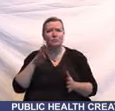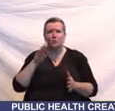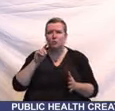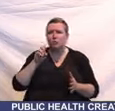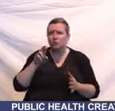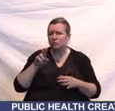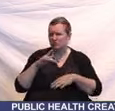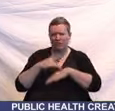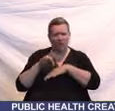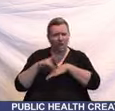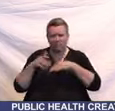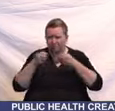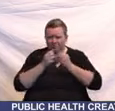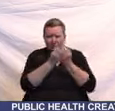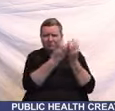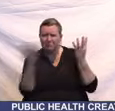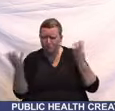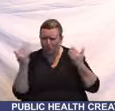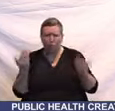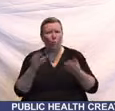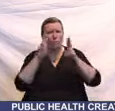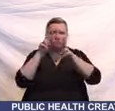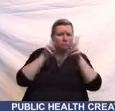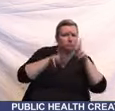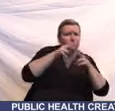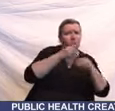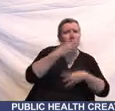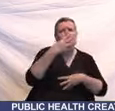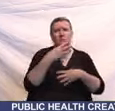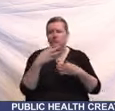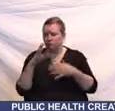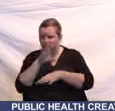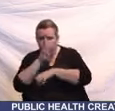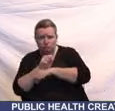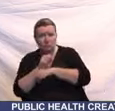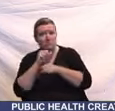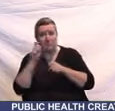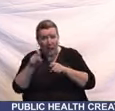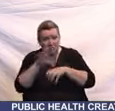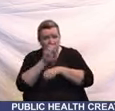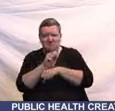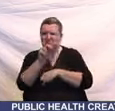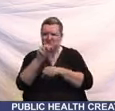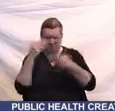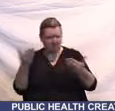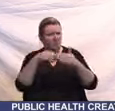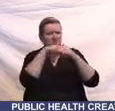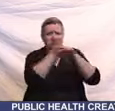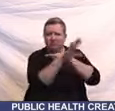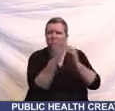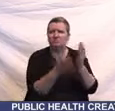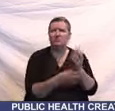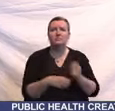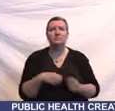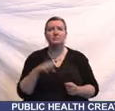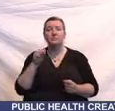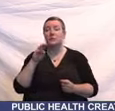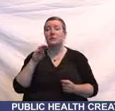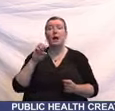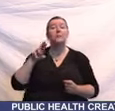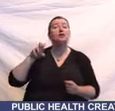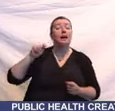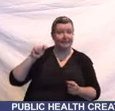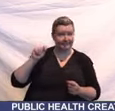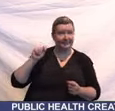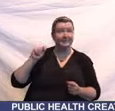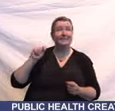sites. And Judy will be announcing the opening of a mega site on Wednesday in Somerset County in her remarks. We encourage